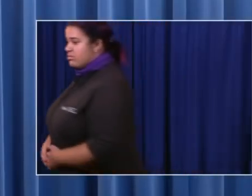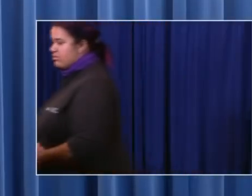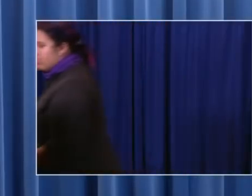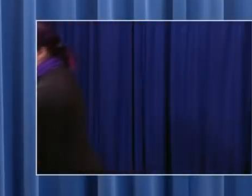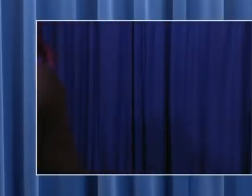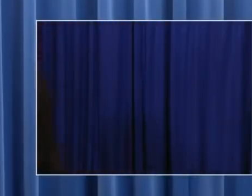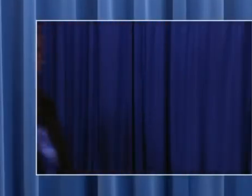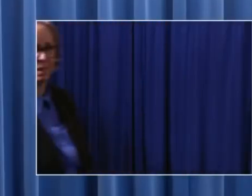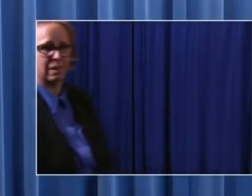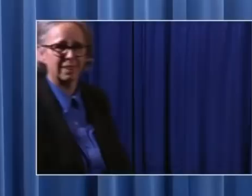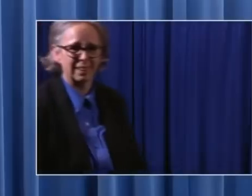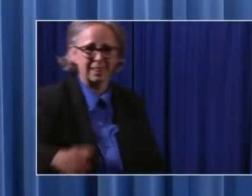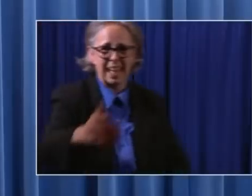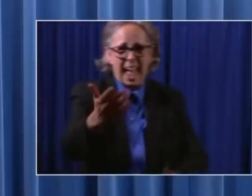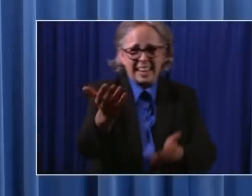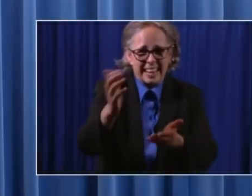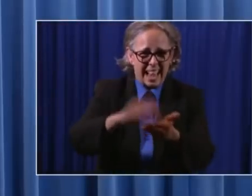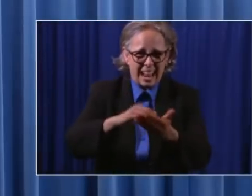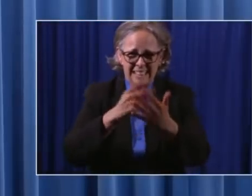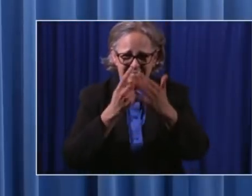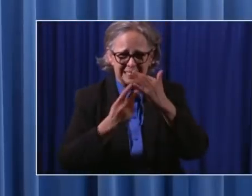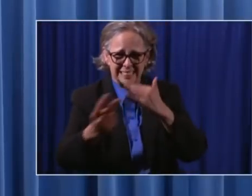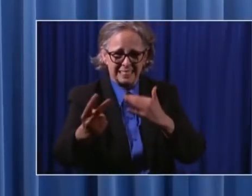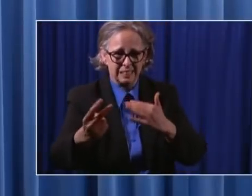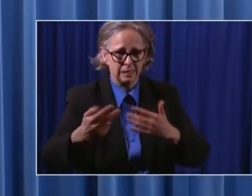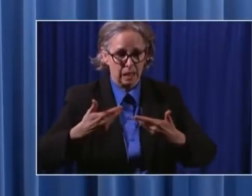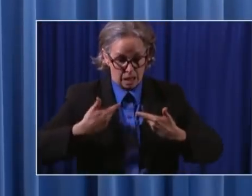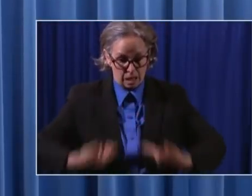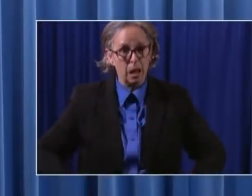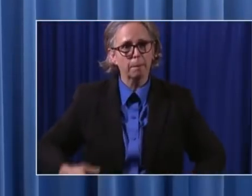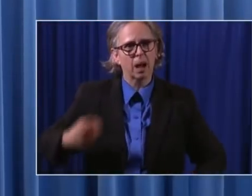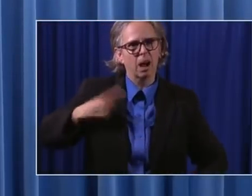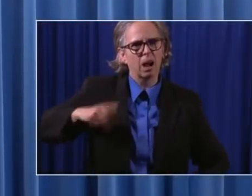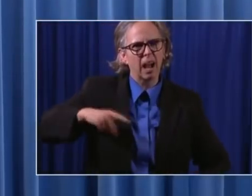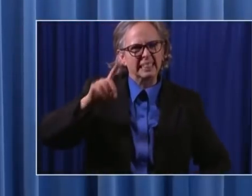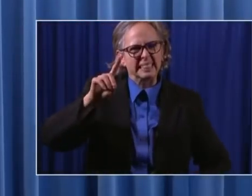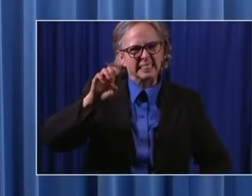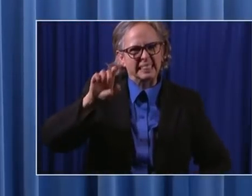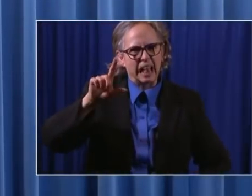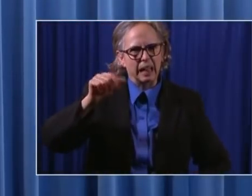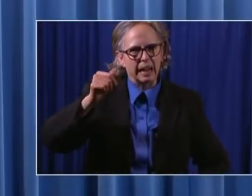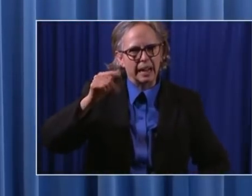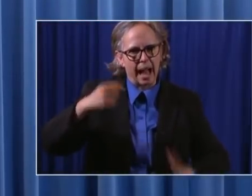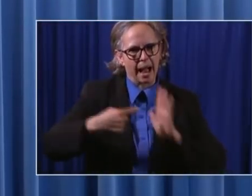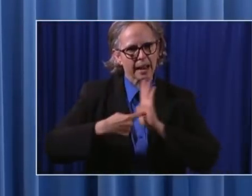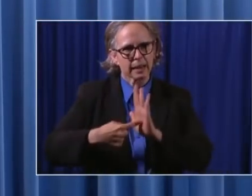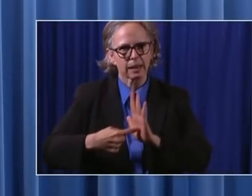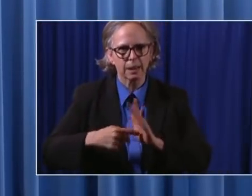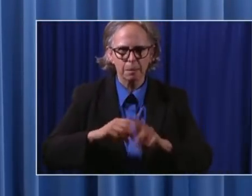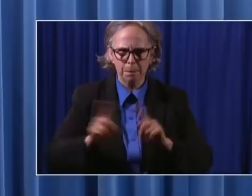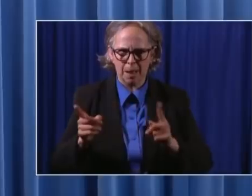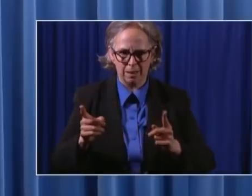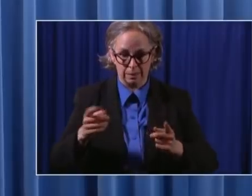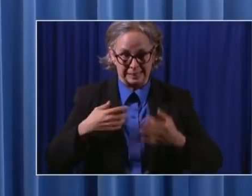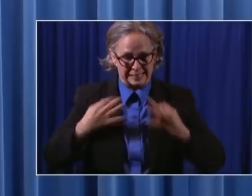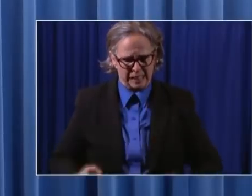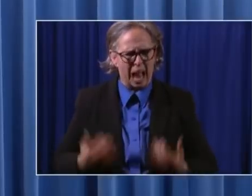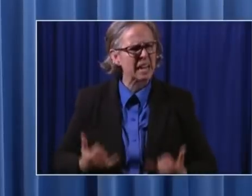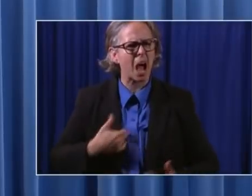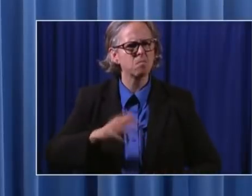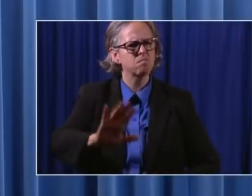president. We'll see. I'm not going to make that decision. I don't have to make that decision. Quite candidly,